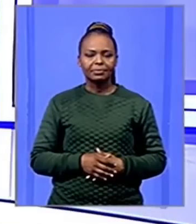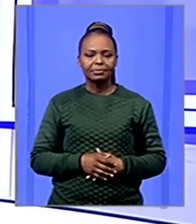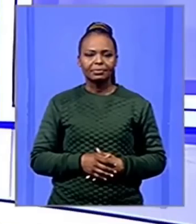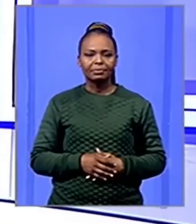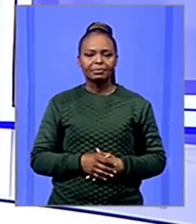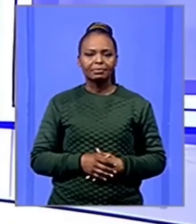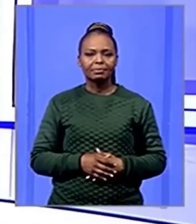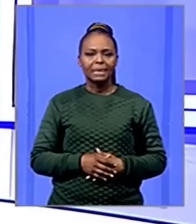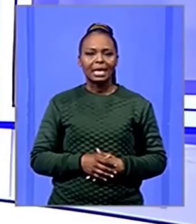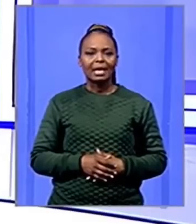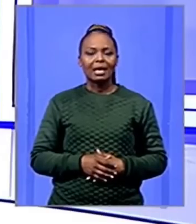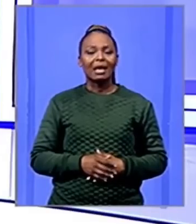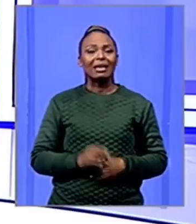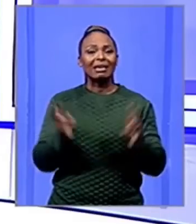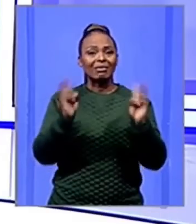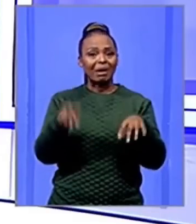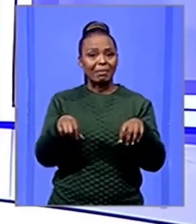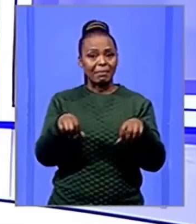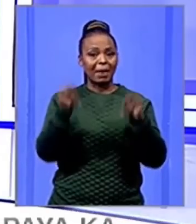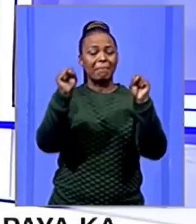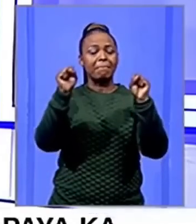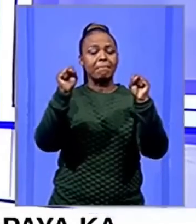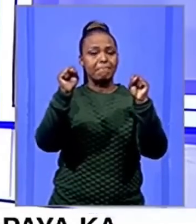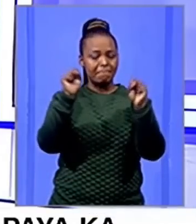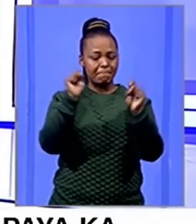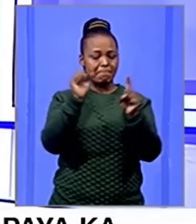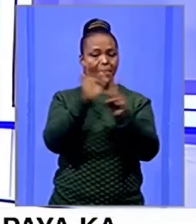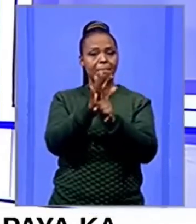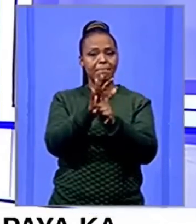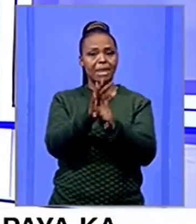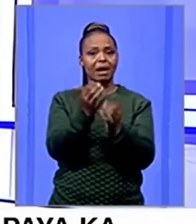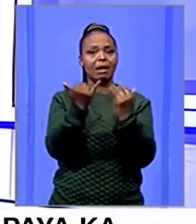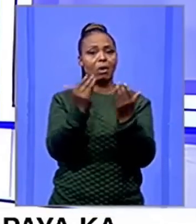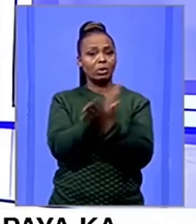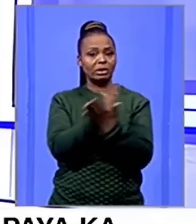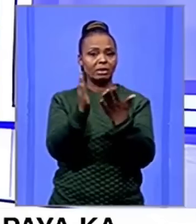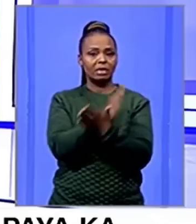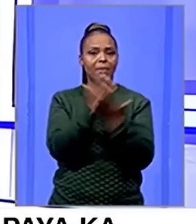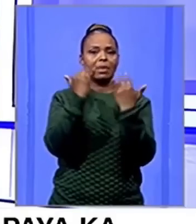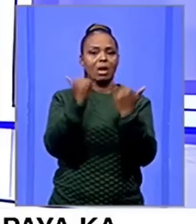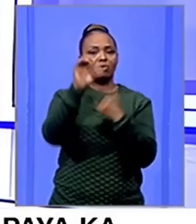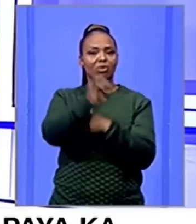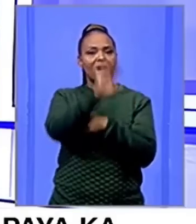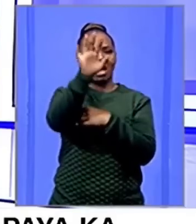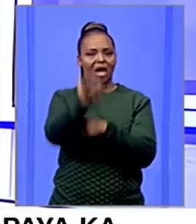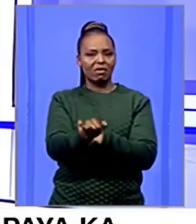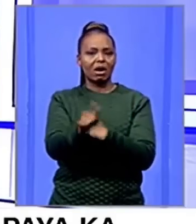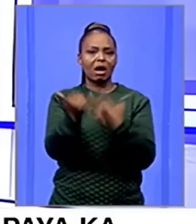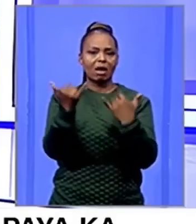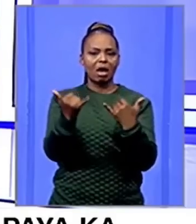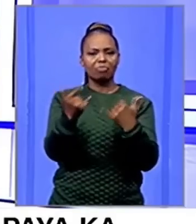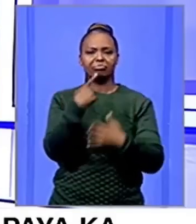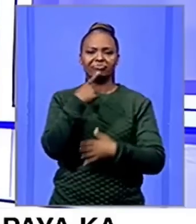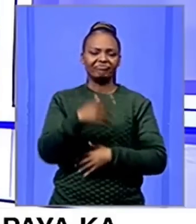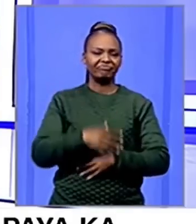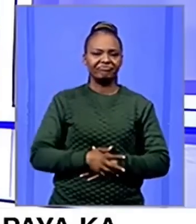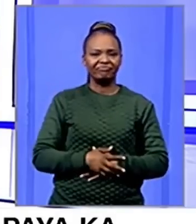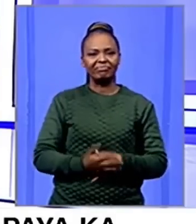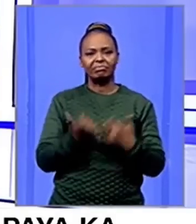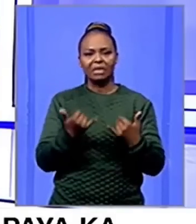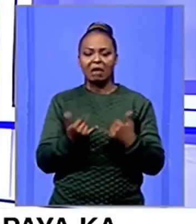Go kgaoga gangwe le gape ga tlamela motlakase go dirile gore bangwe ba mo Aforika Borwa ba lebale go baakanya dijo